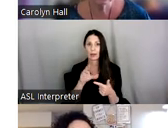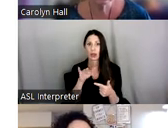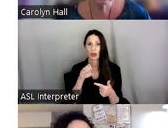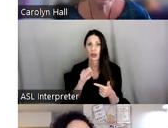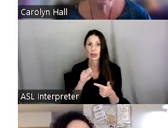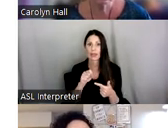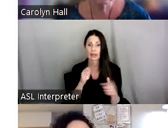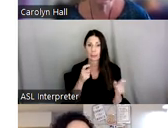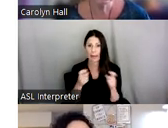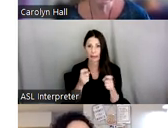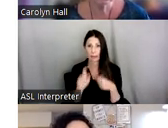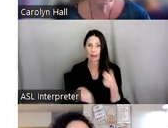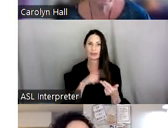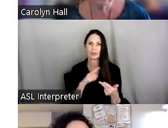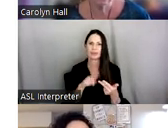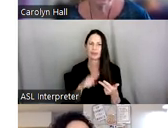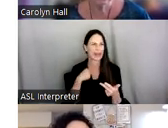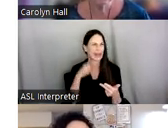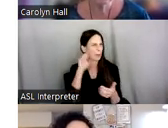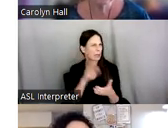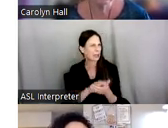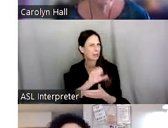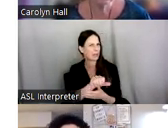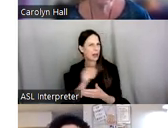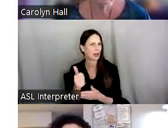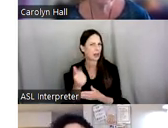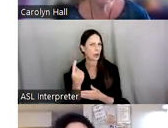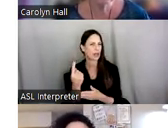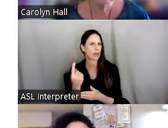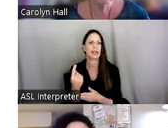management, and I believe the other one was